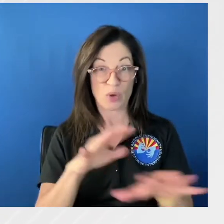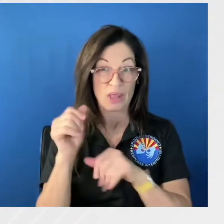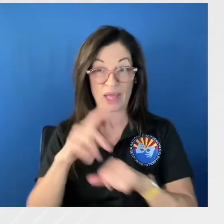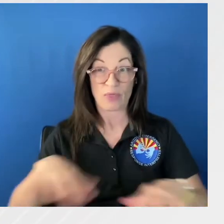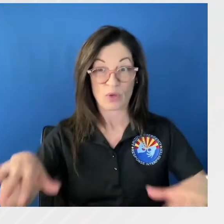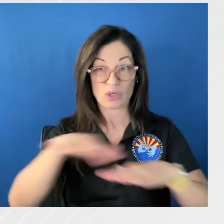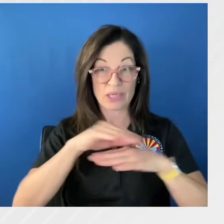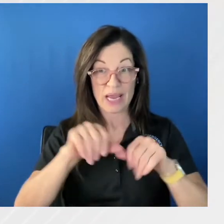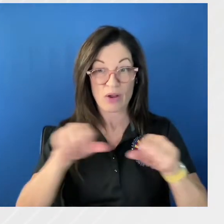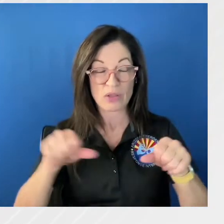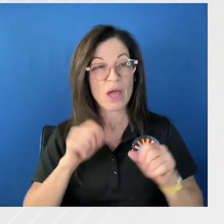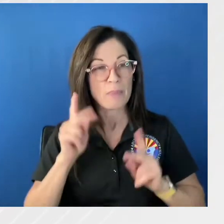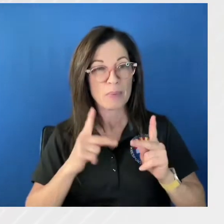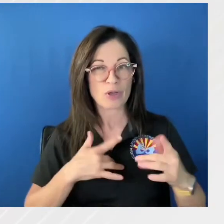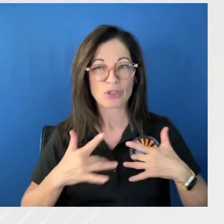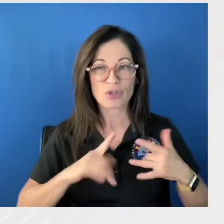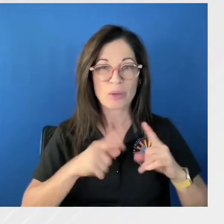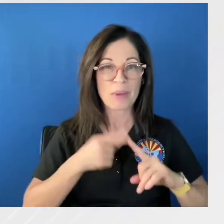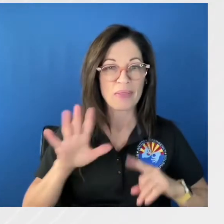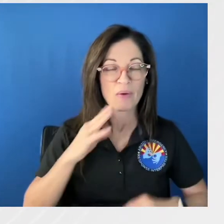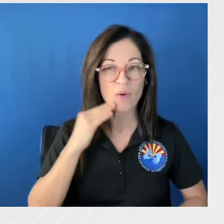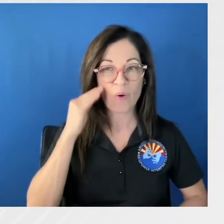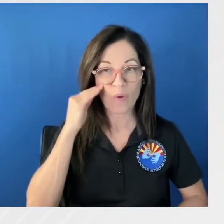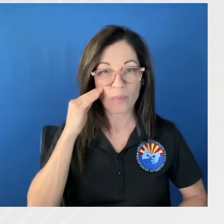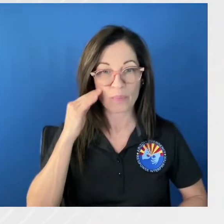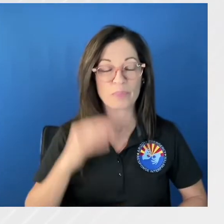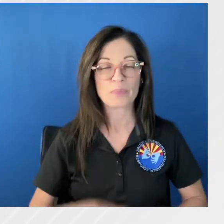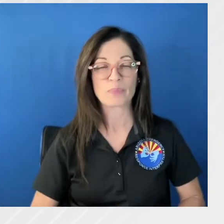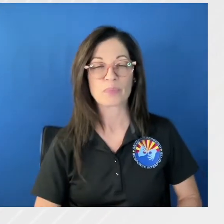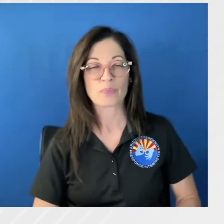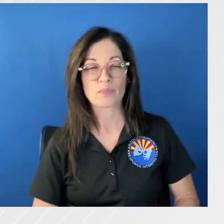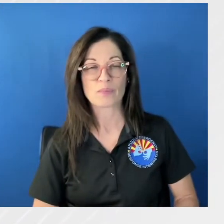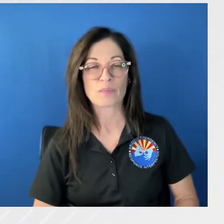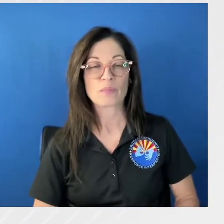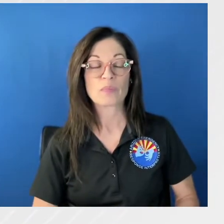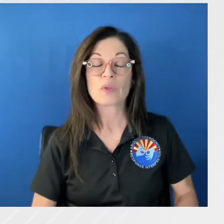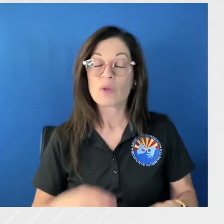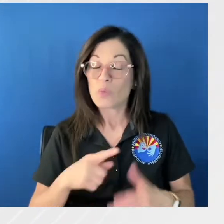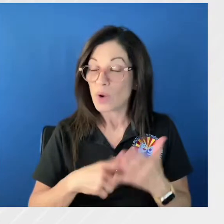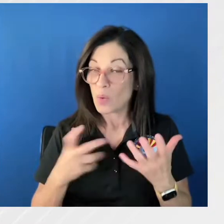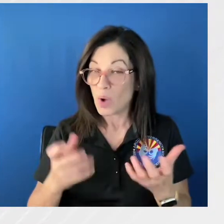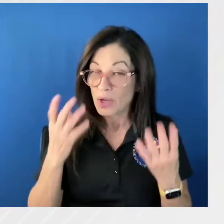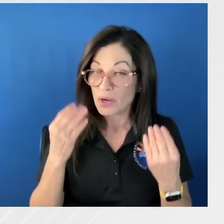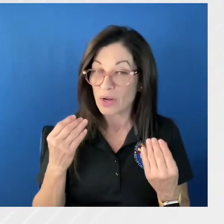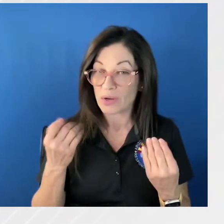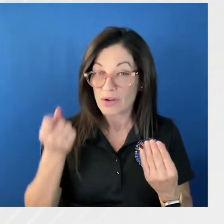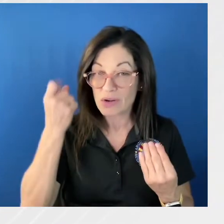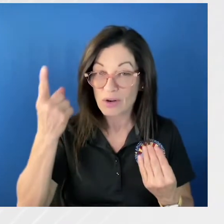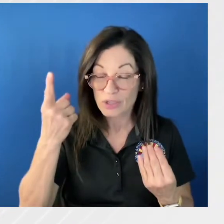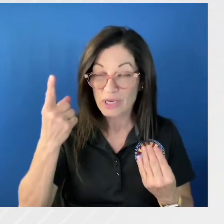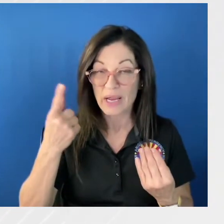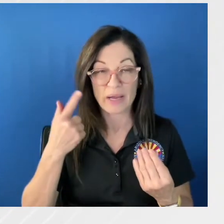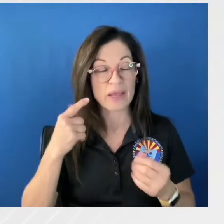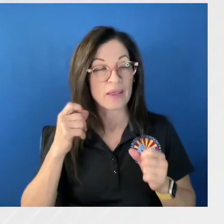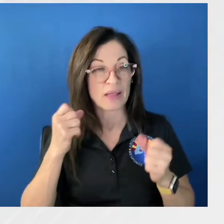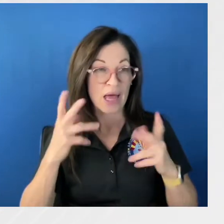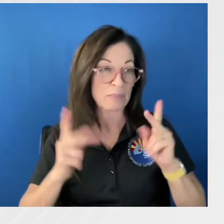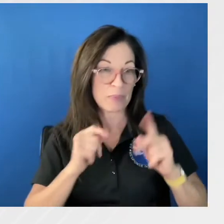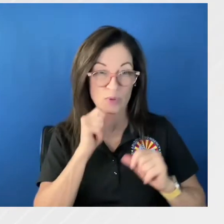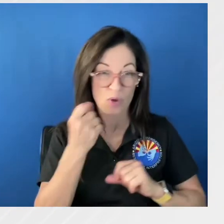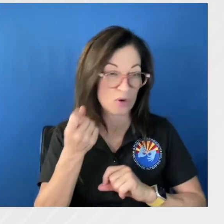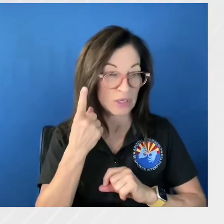our homes. And what I want you to understand about a lot of people don't think about, and you've heard a couple of the firefighters that came up here tonight, is they're local with